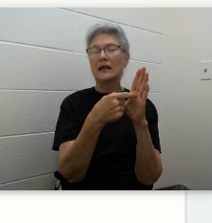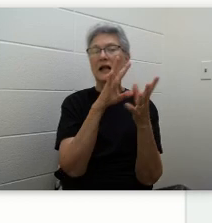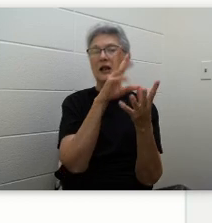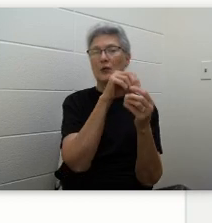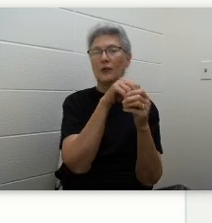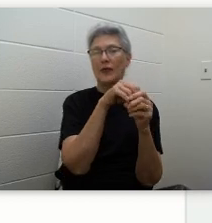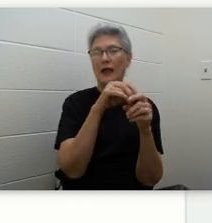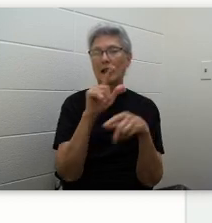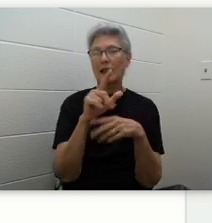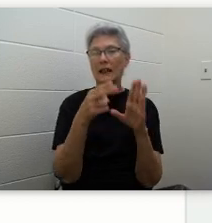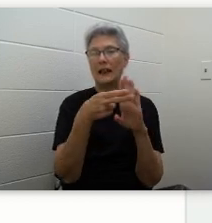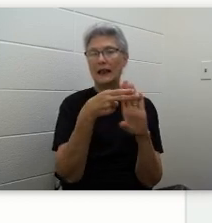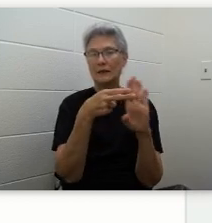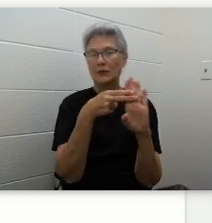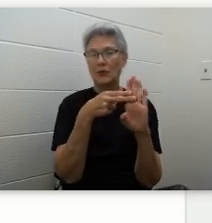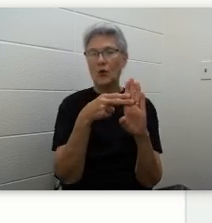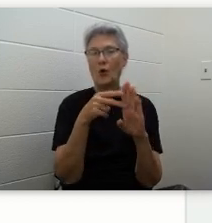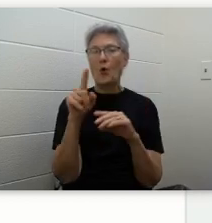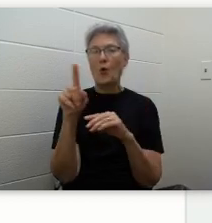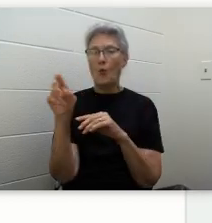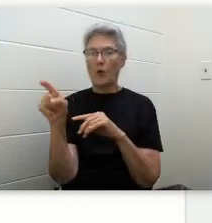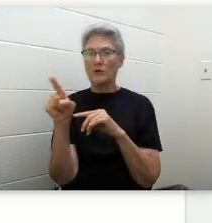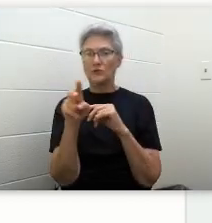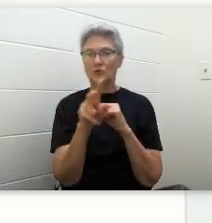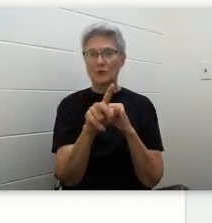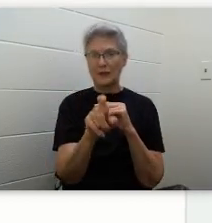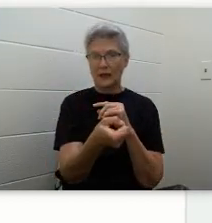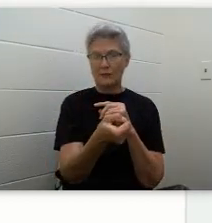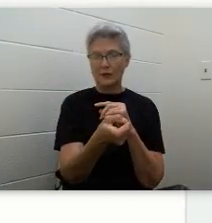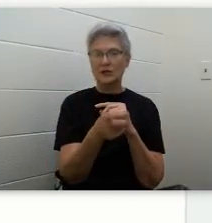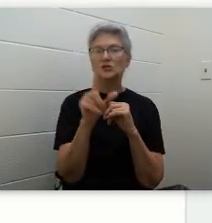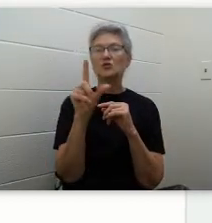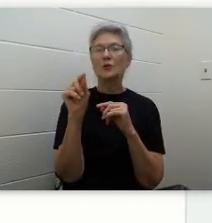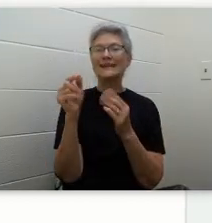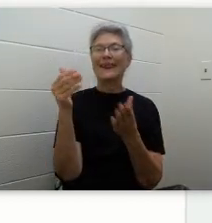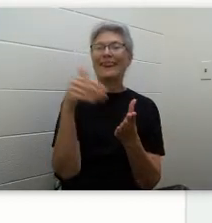and comma. My product is